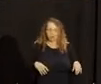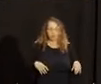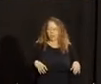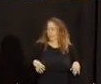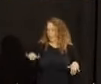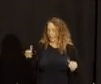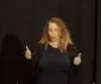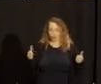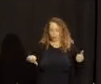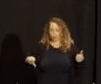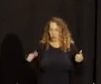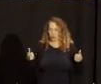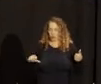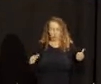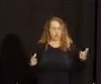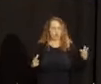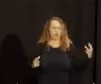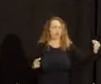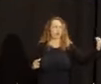Yes? No?